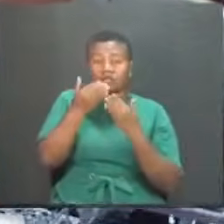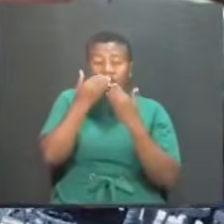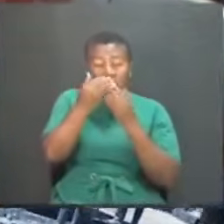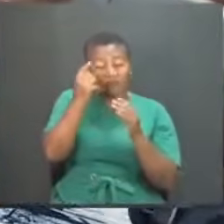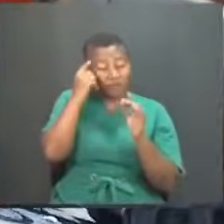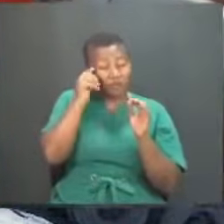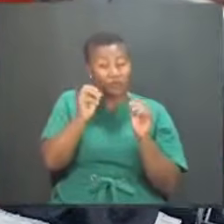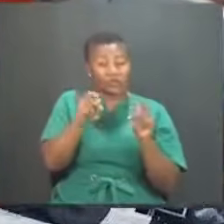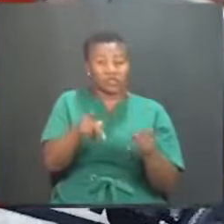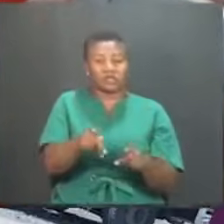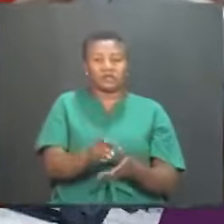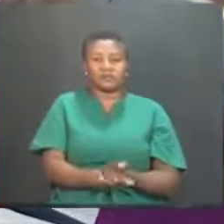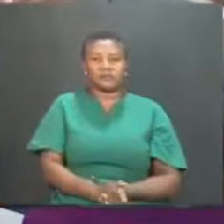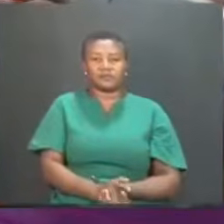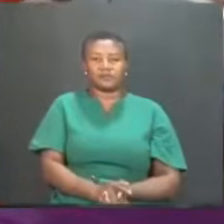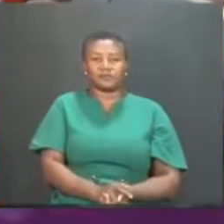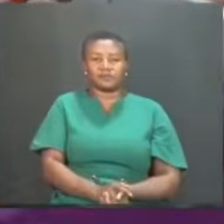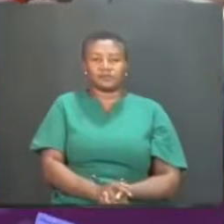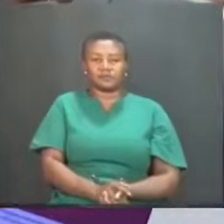opportunity.